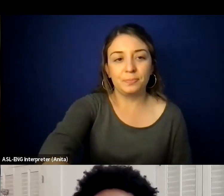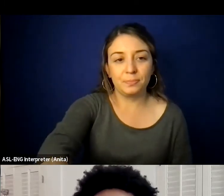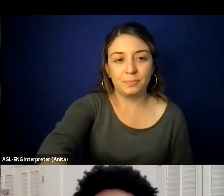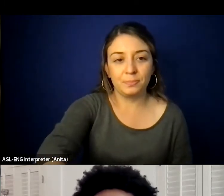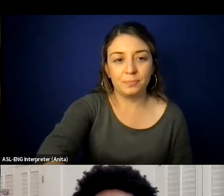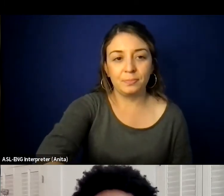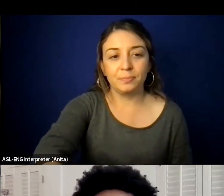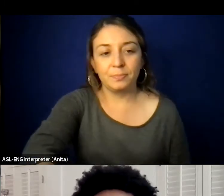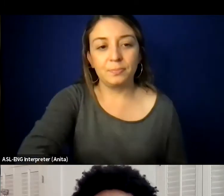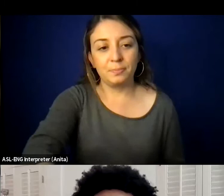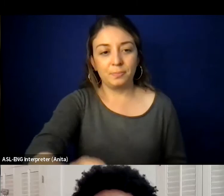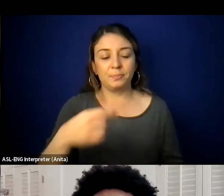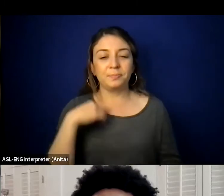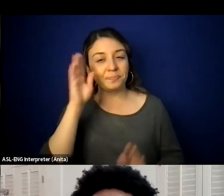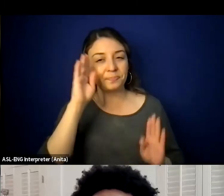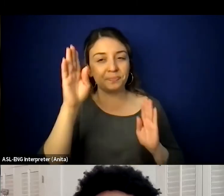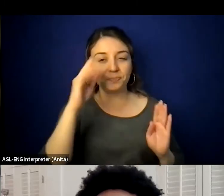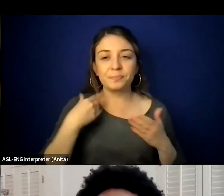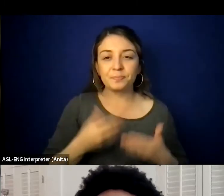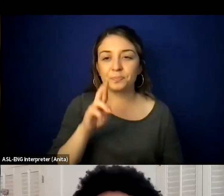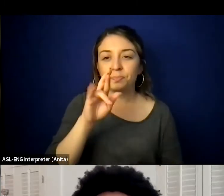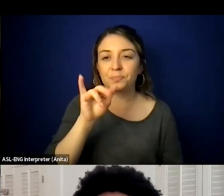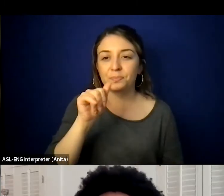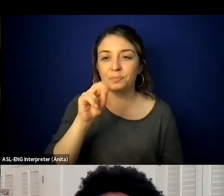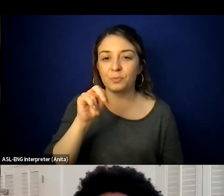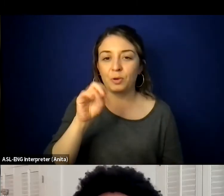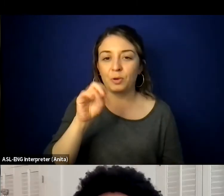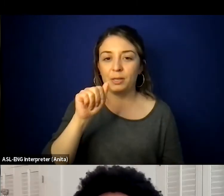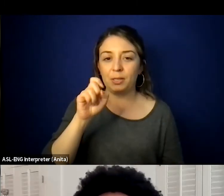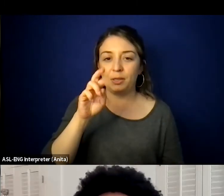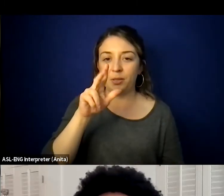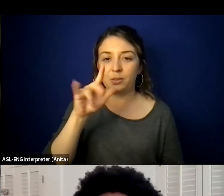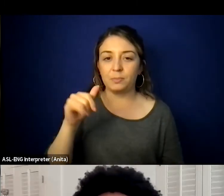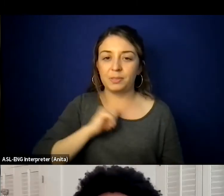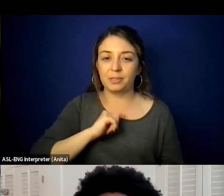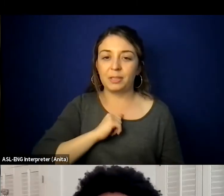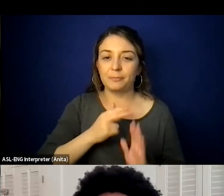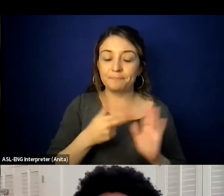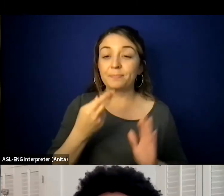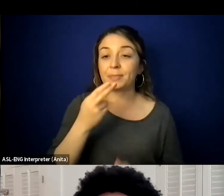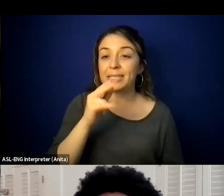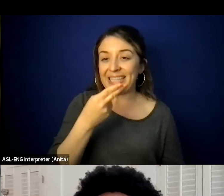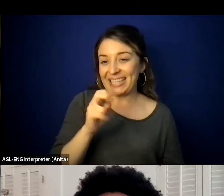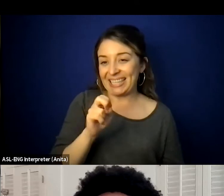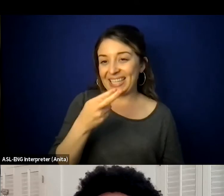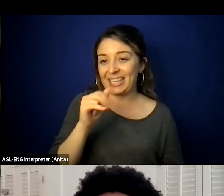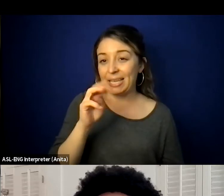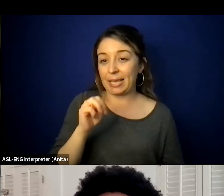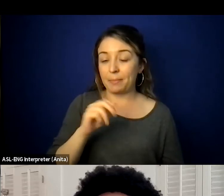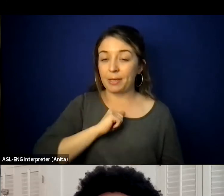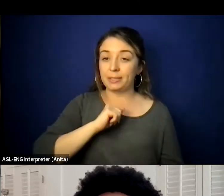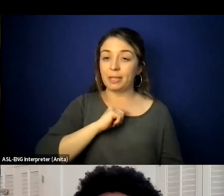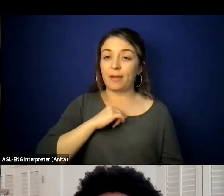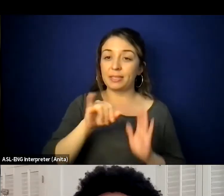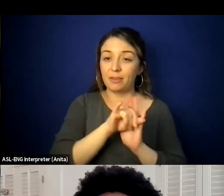Hi, everyone. My name is Ryan Easterly. My pronouns are he and him. As a visual description, I'm a Black